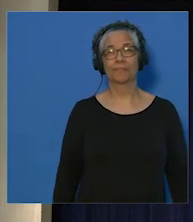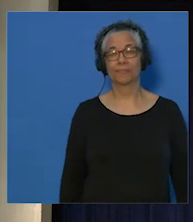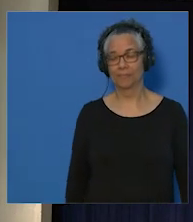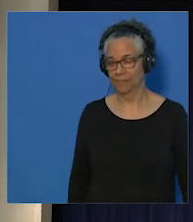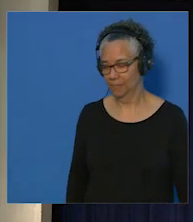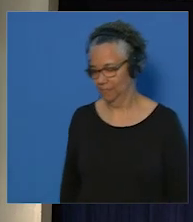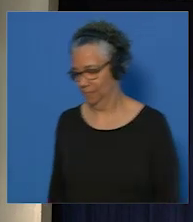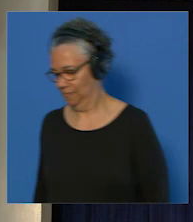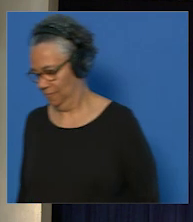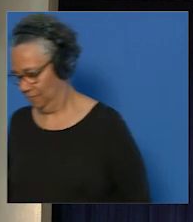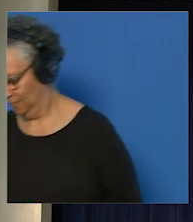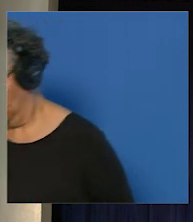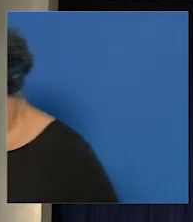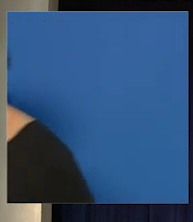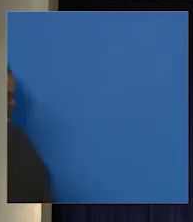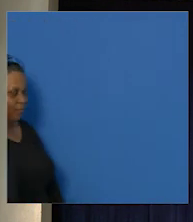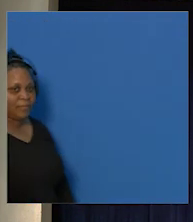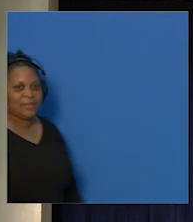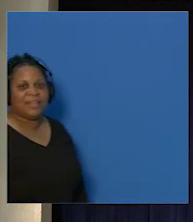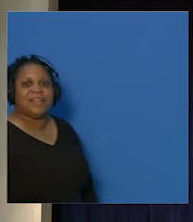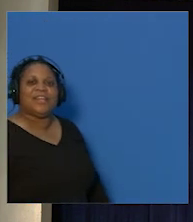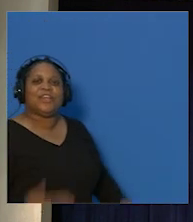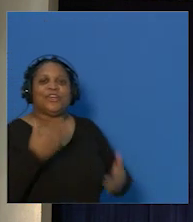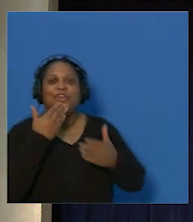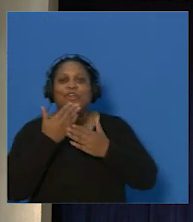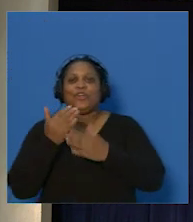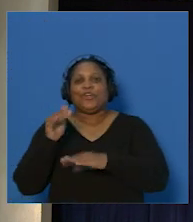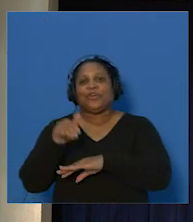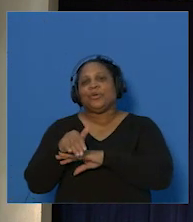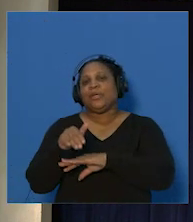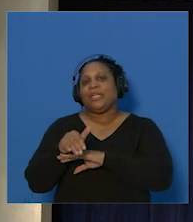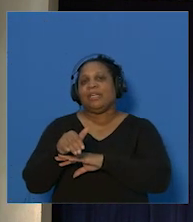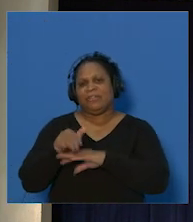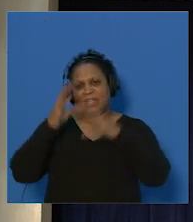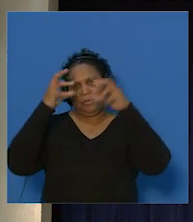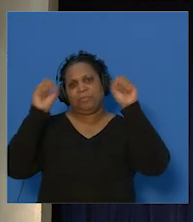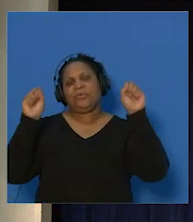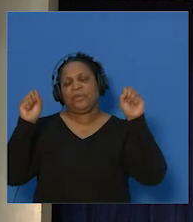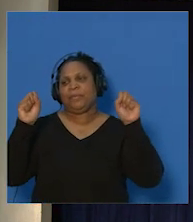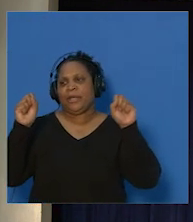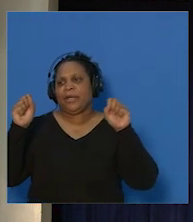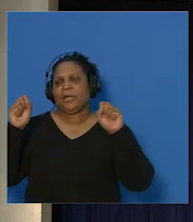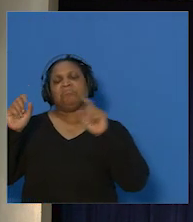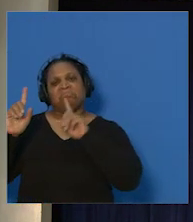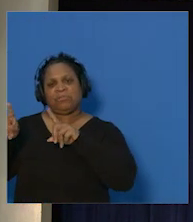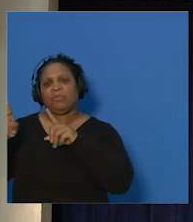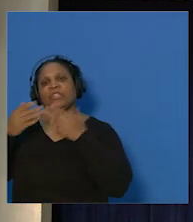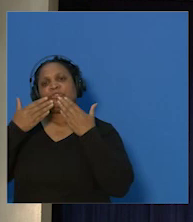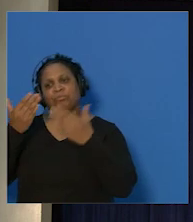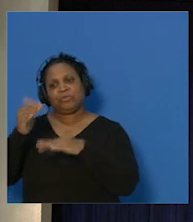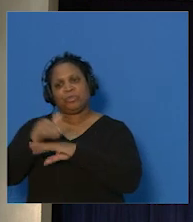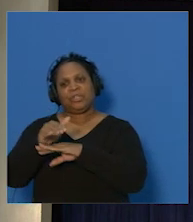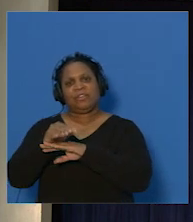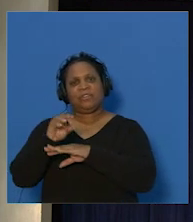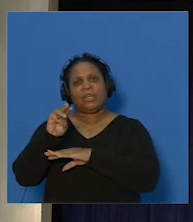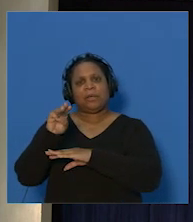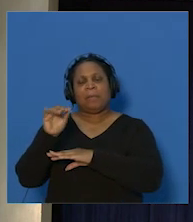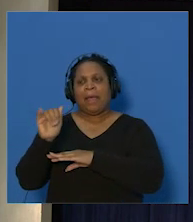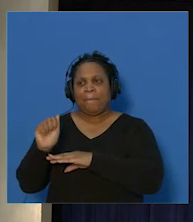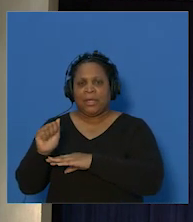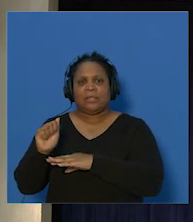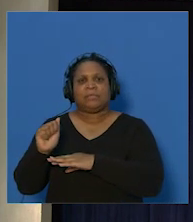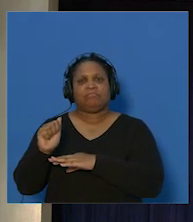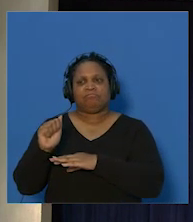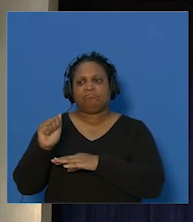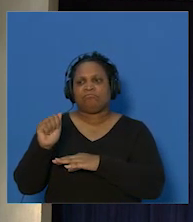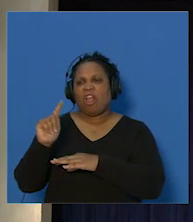Good evening, Premier, Opposition Leader, and Ministers. Good evening. Thank you. My first question goes to Minister Keynes. On Thursday,